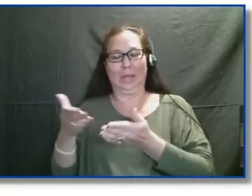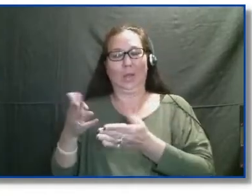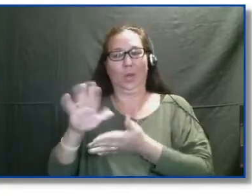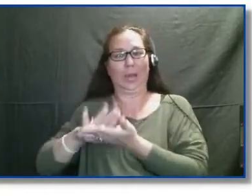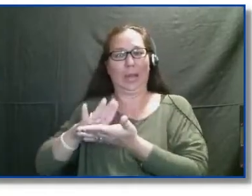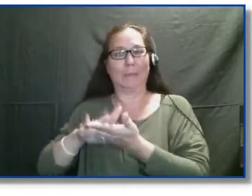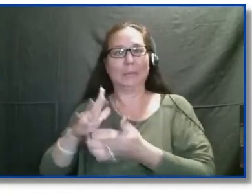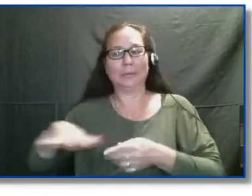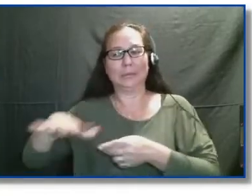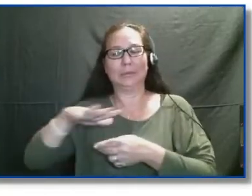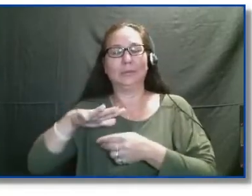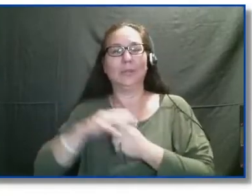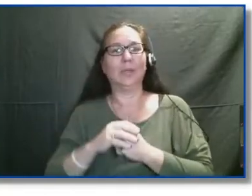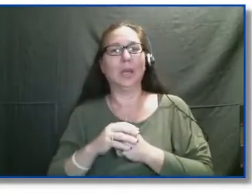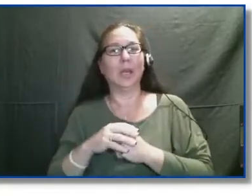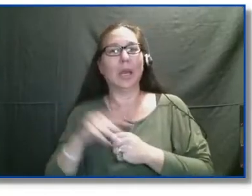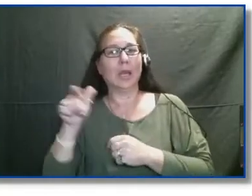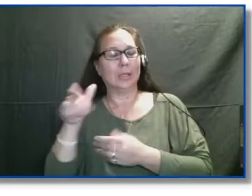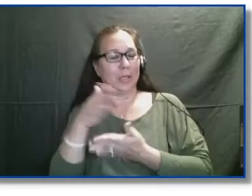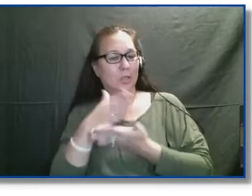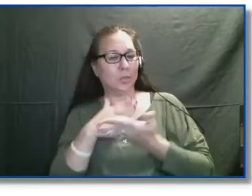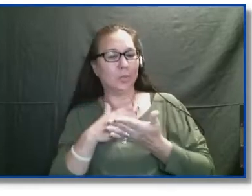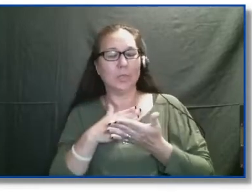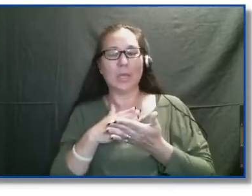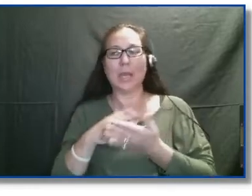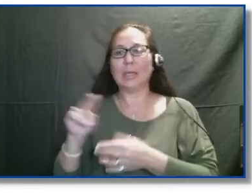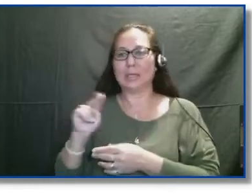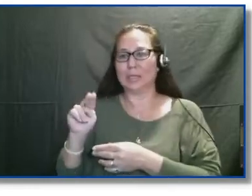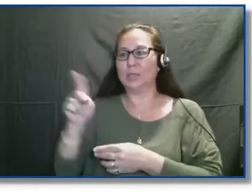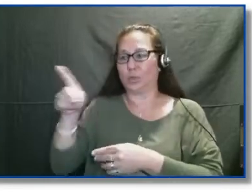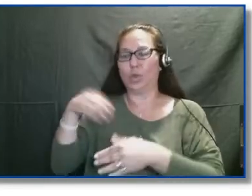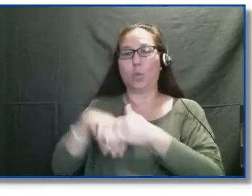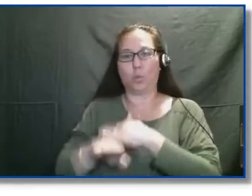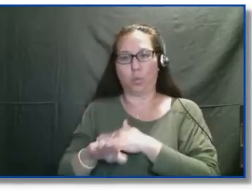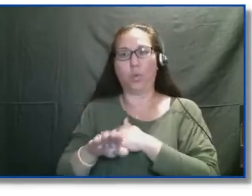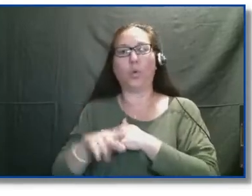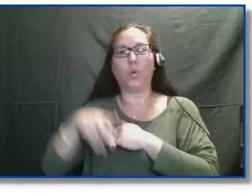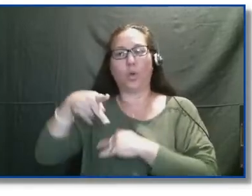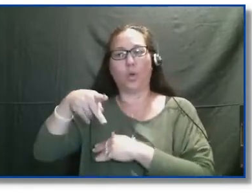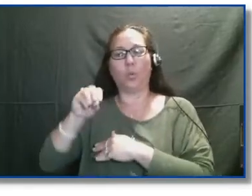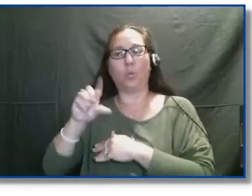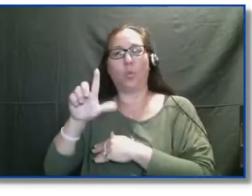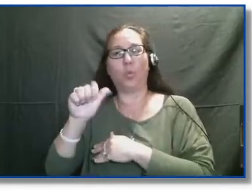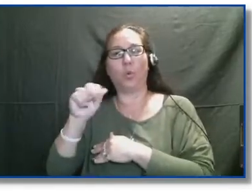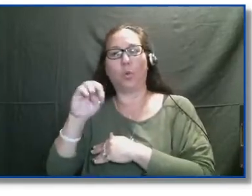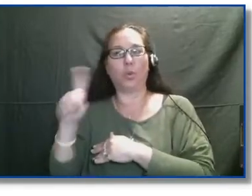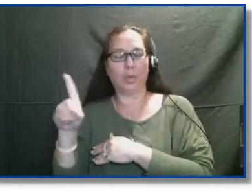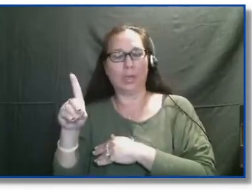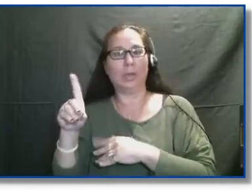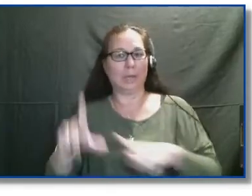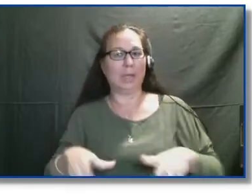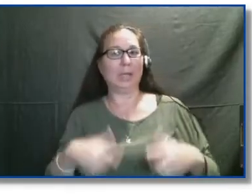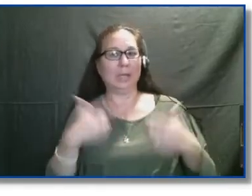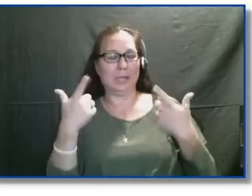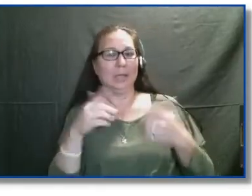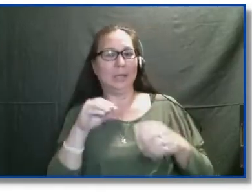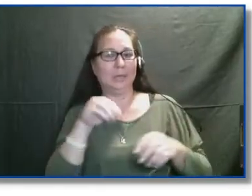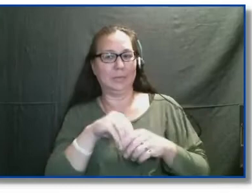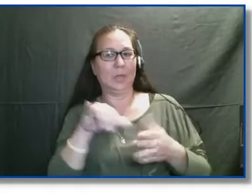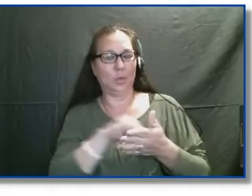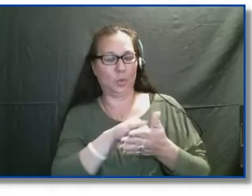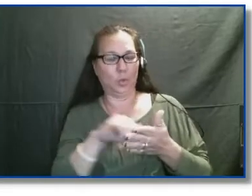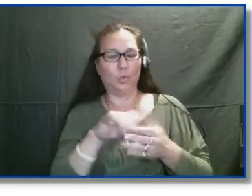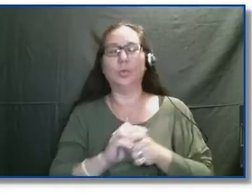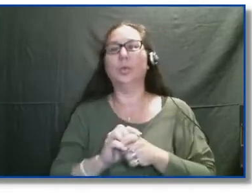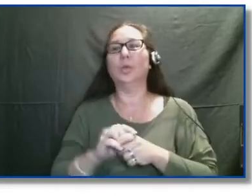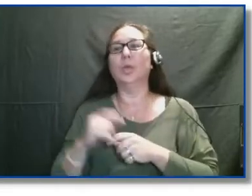piece, and Agnieszka was born in Poland but lives and works in New York, includes a piece by Olaf Eliasson at the